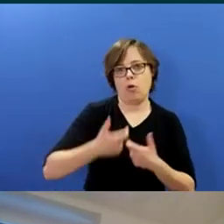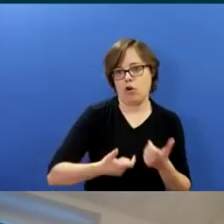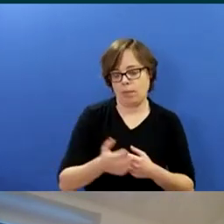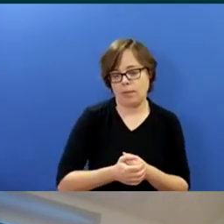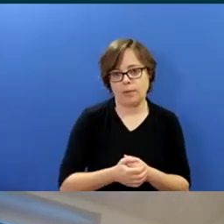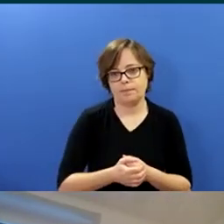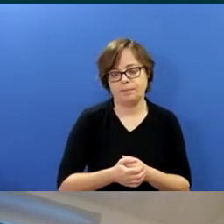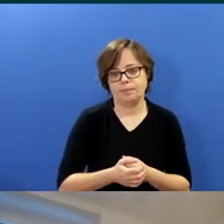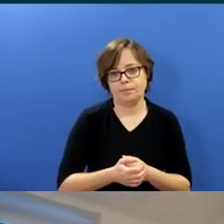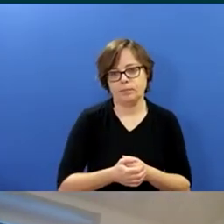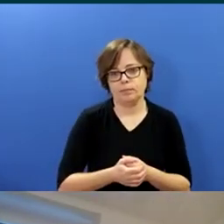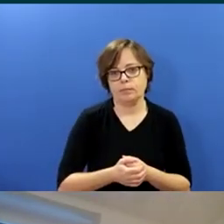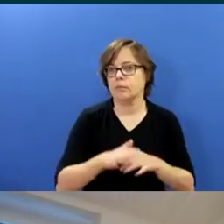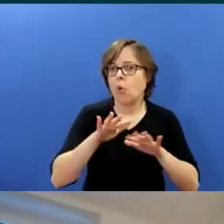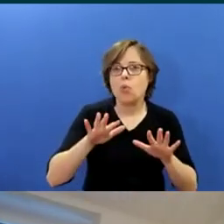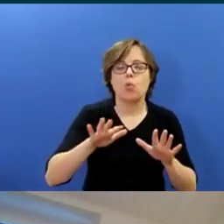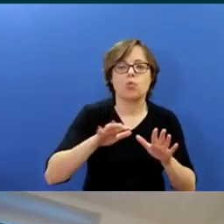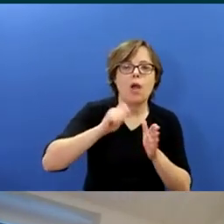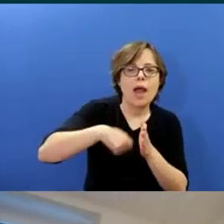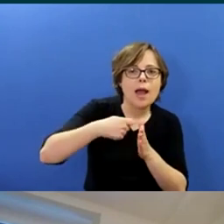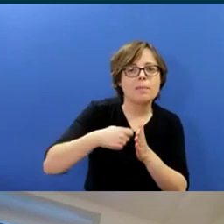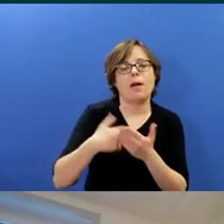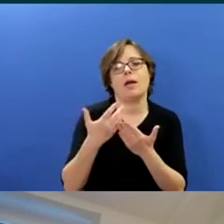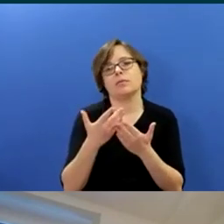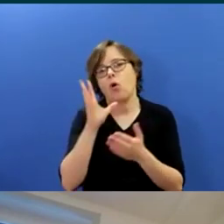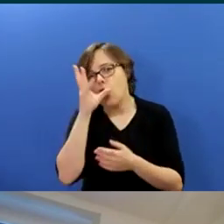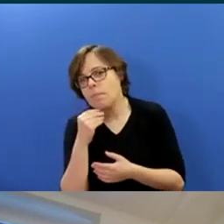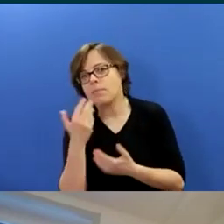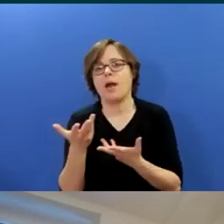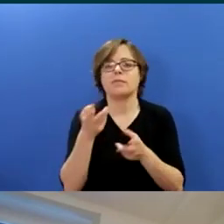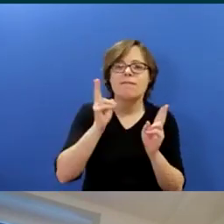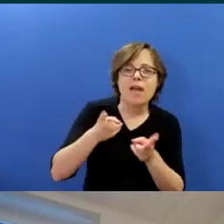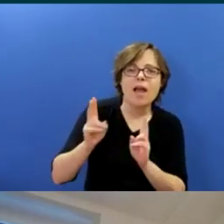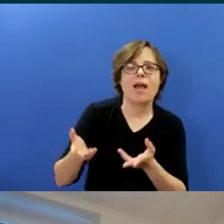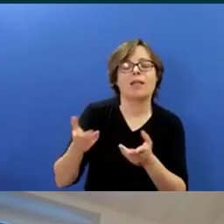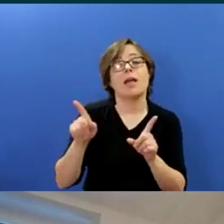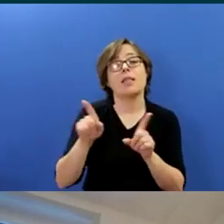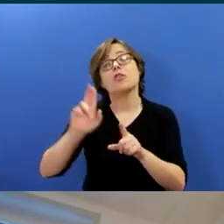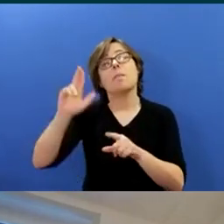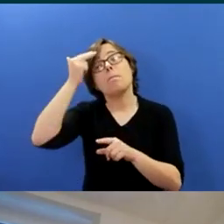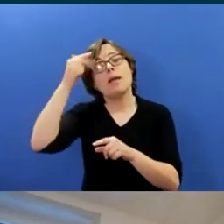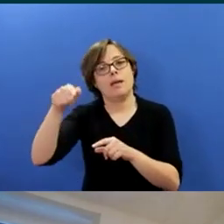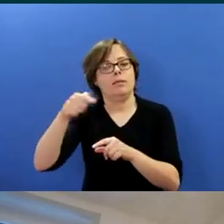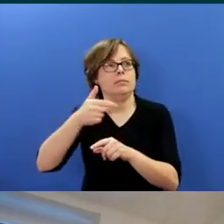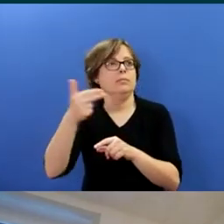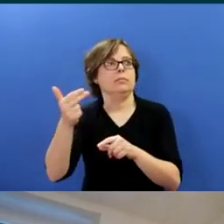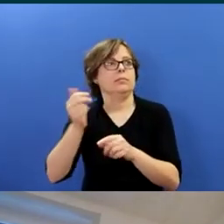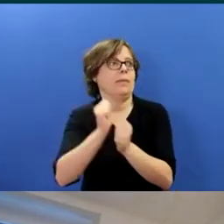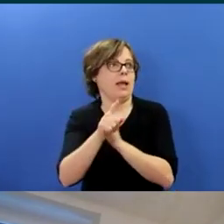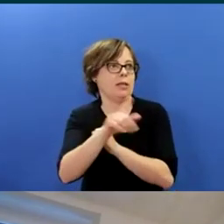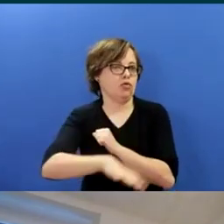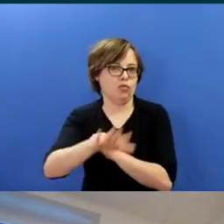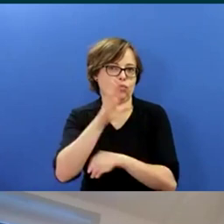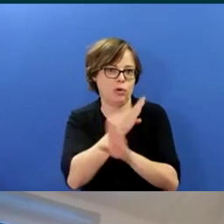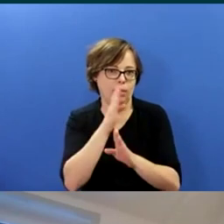pictures, facts and tips about climate change, and also on the projects that we carry out here